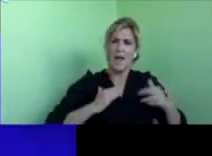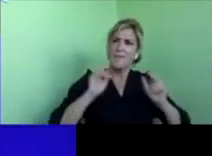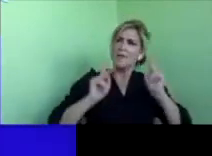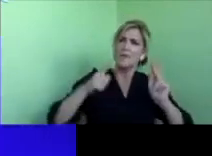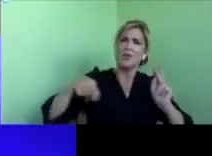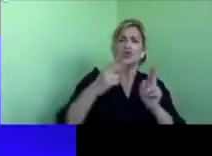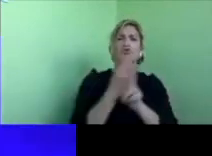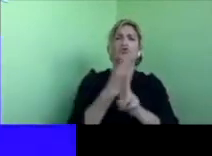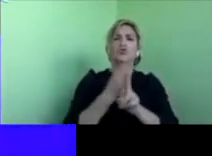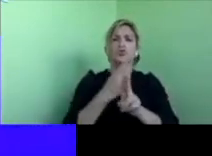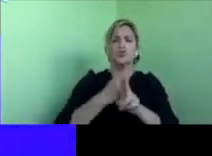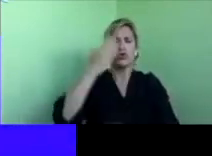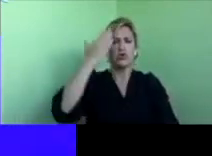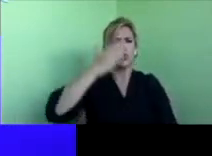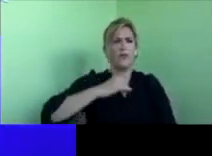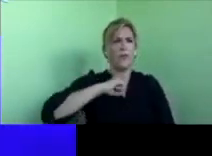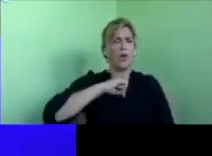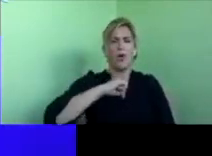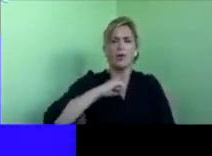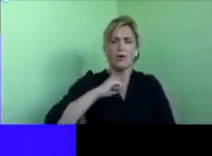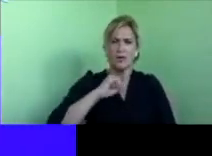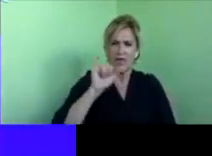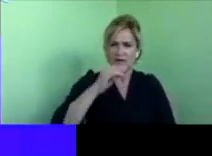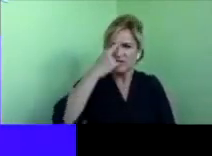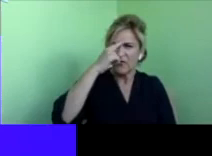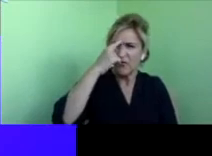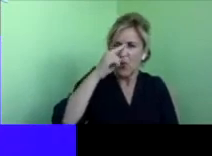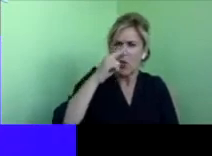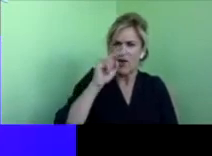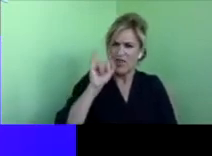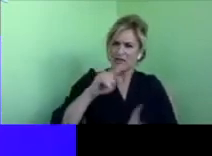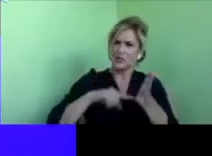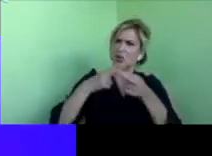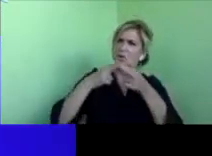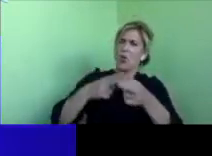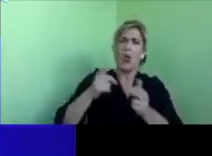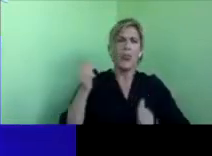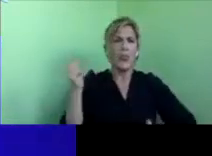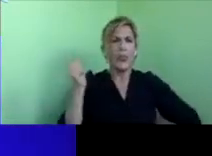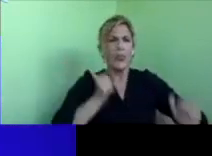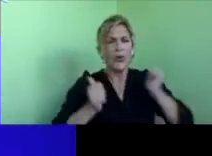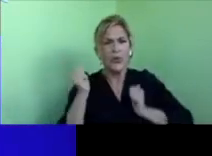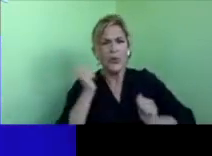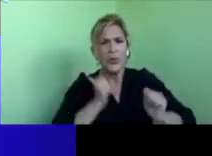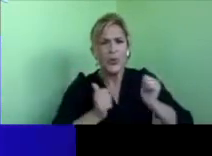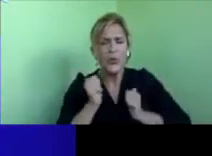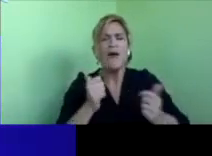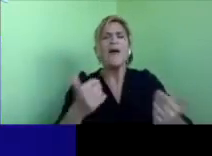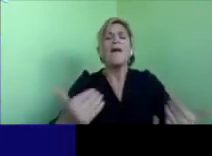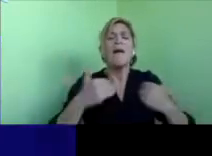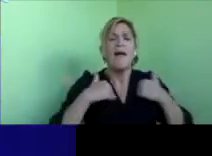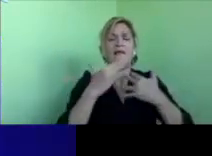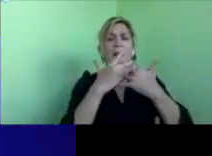garb. Is this sport? Is this what you call theater? There is blood and screaming.